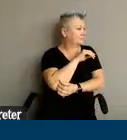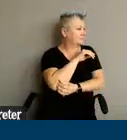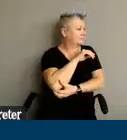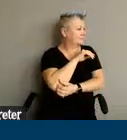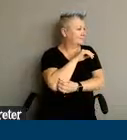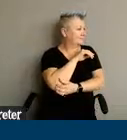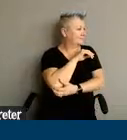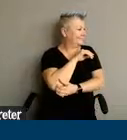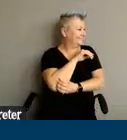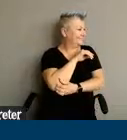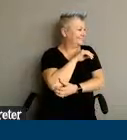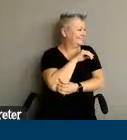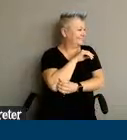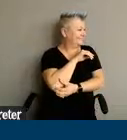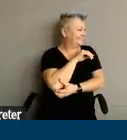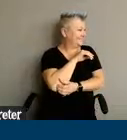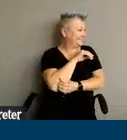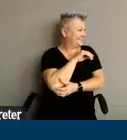Yes.